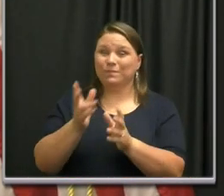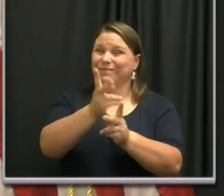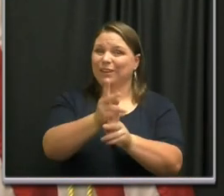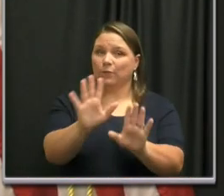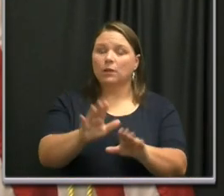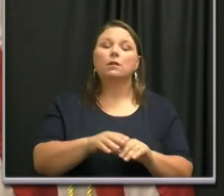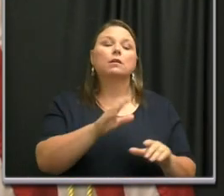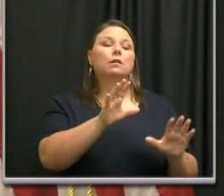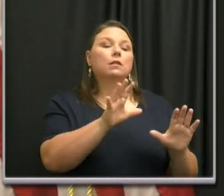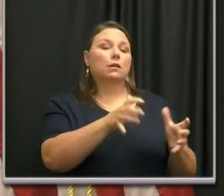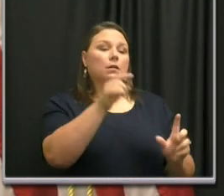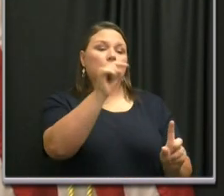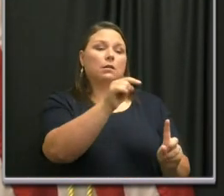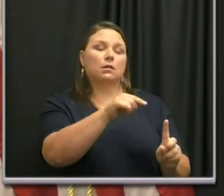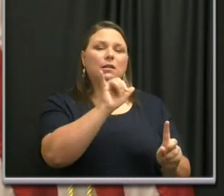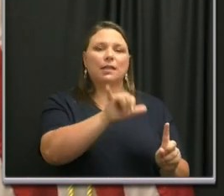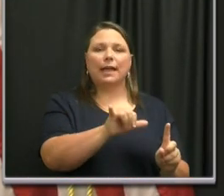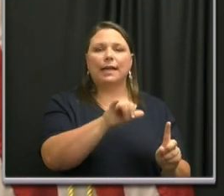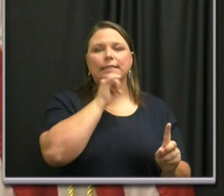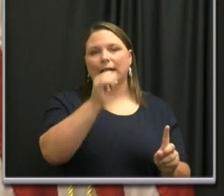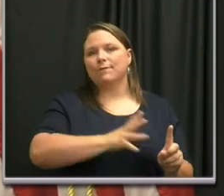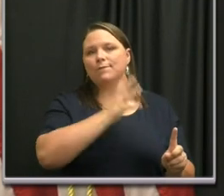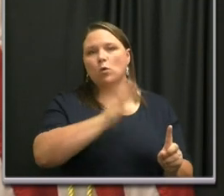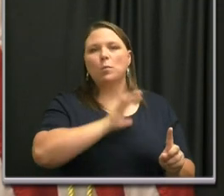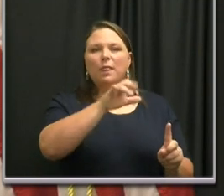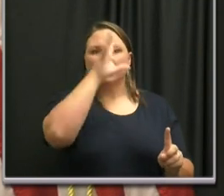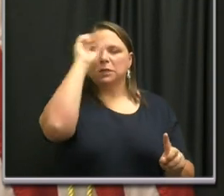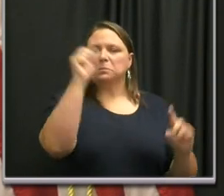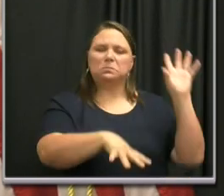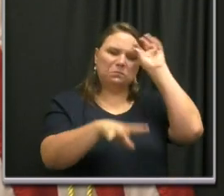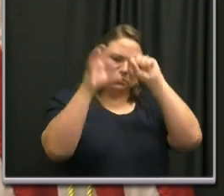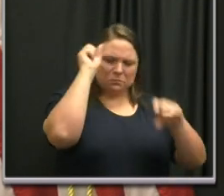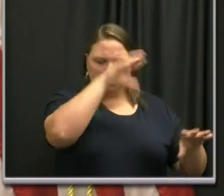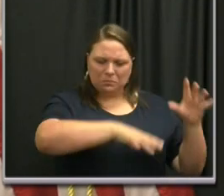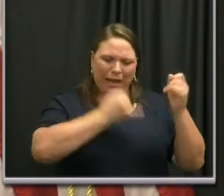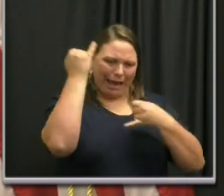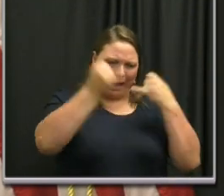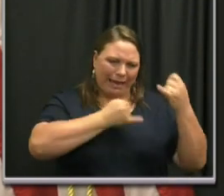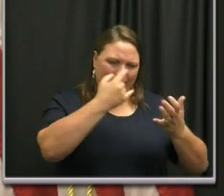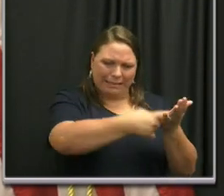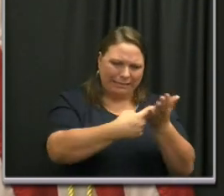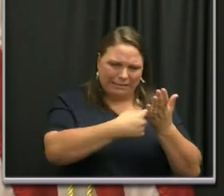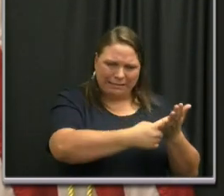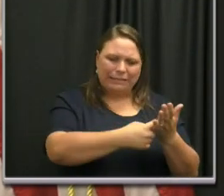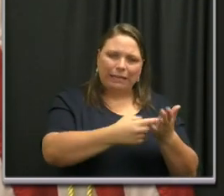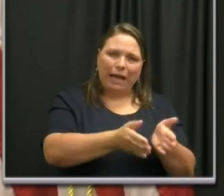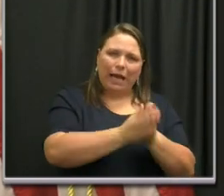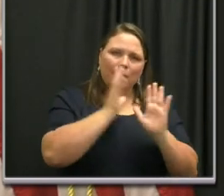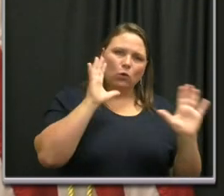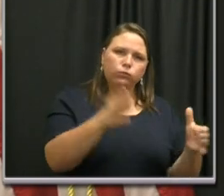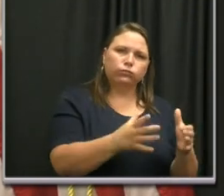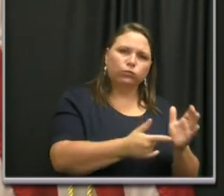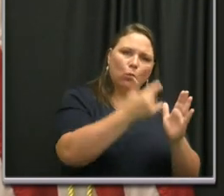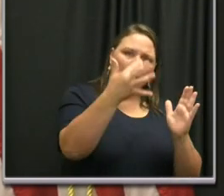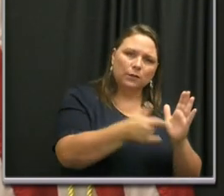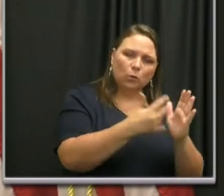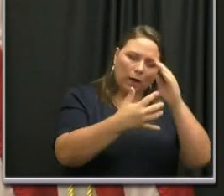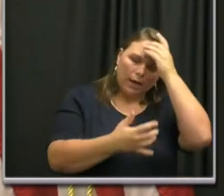is sort of an informal brainstorming group that I've asked to assemble from time to time, and others will be